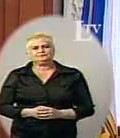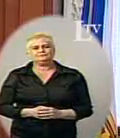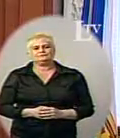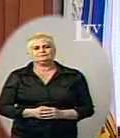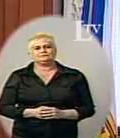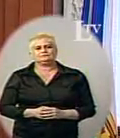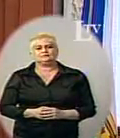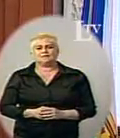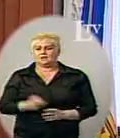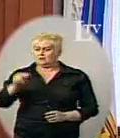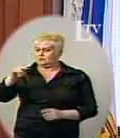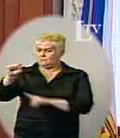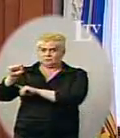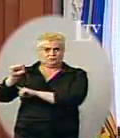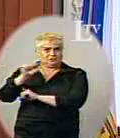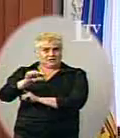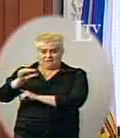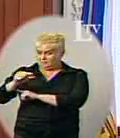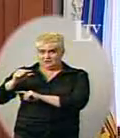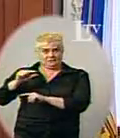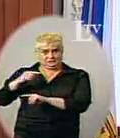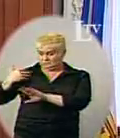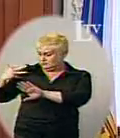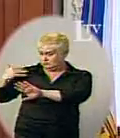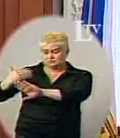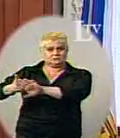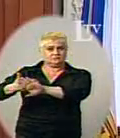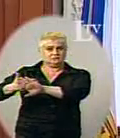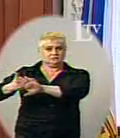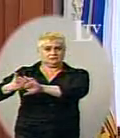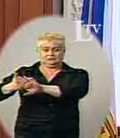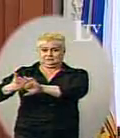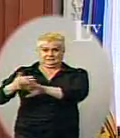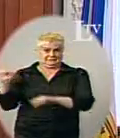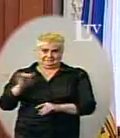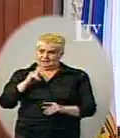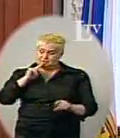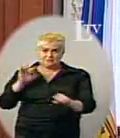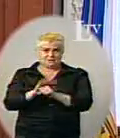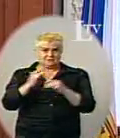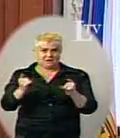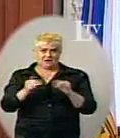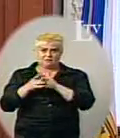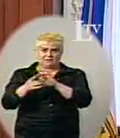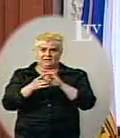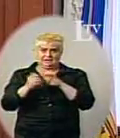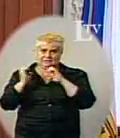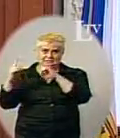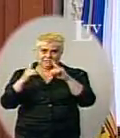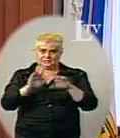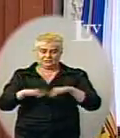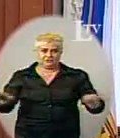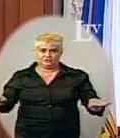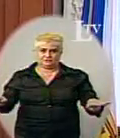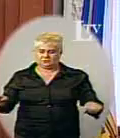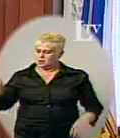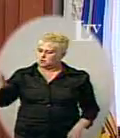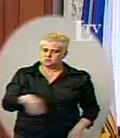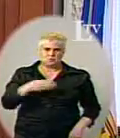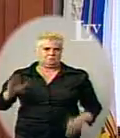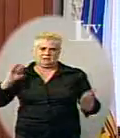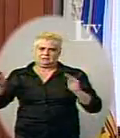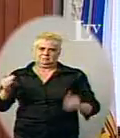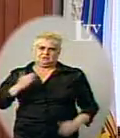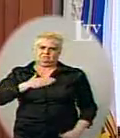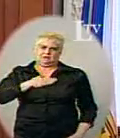No government in Nova Scotia's history has shown a deeper commitment to children and education than has my government. This